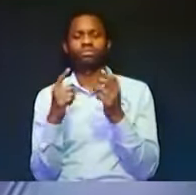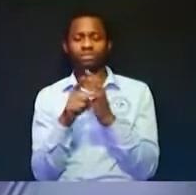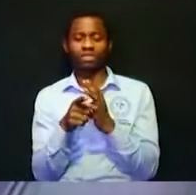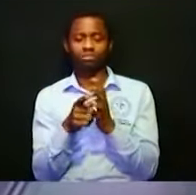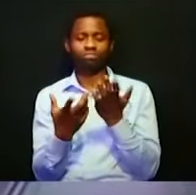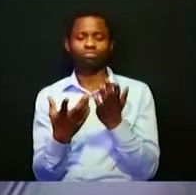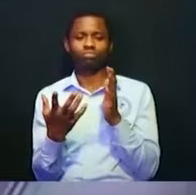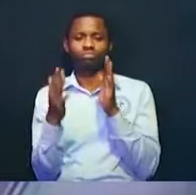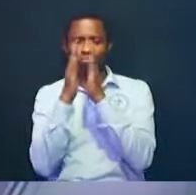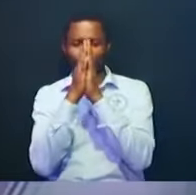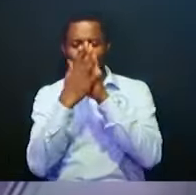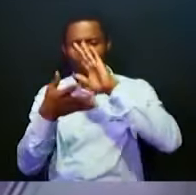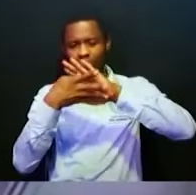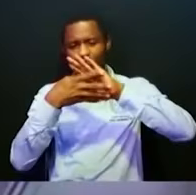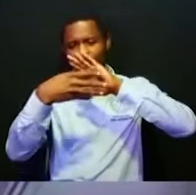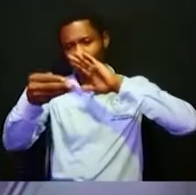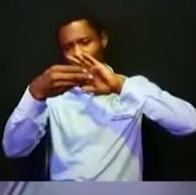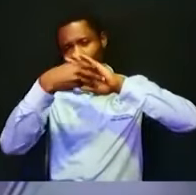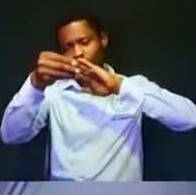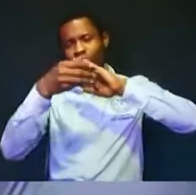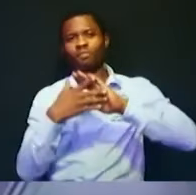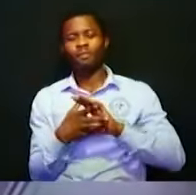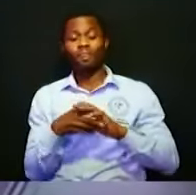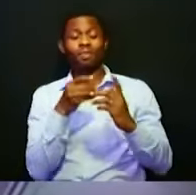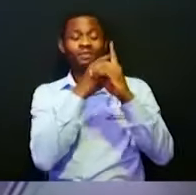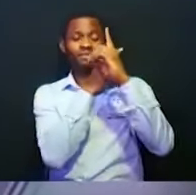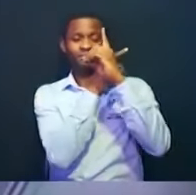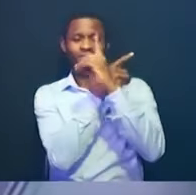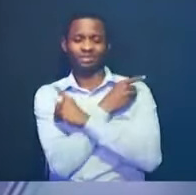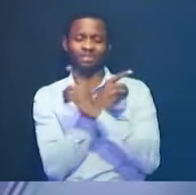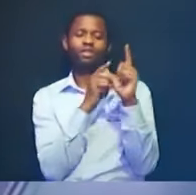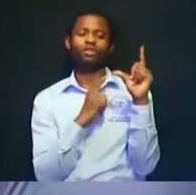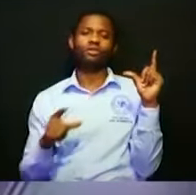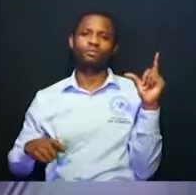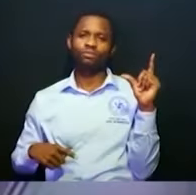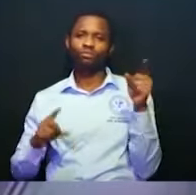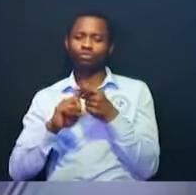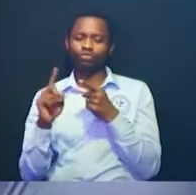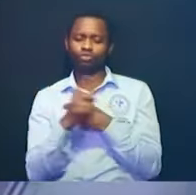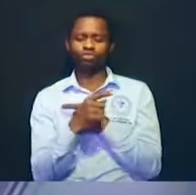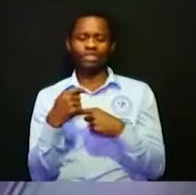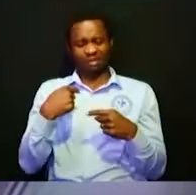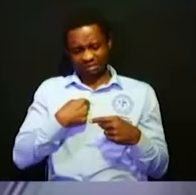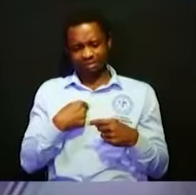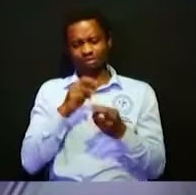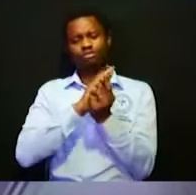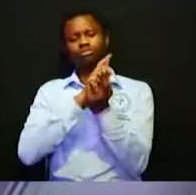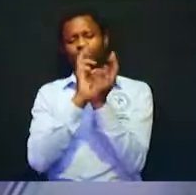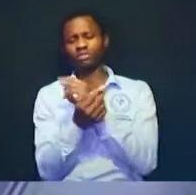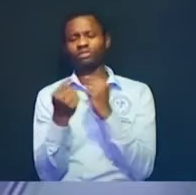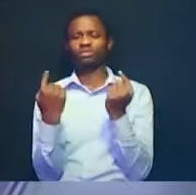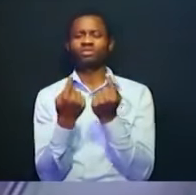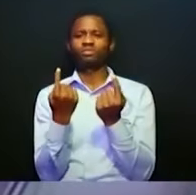this prayer after me. Na ene me mo sa mpa yi. Dear Lord. Ka se wura de. Today I repent of my sins